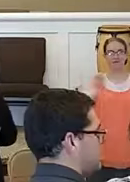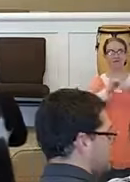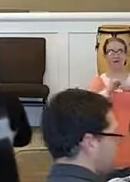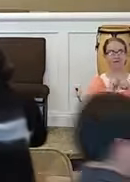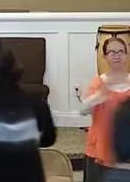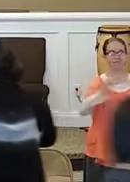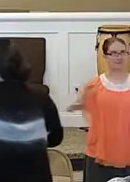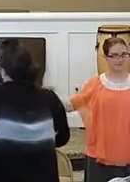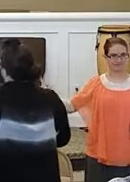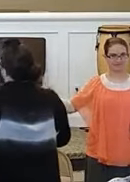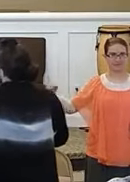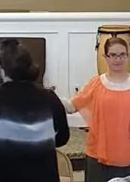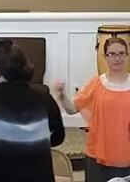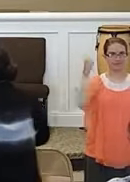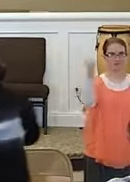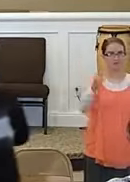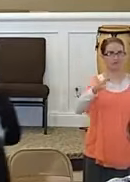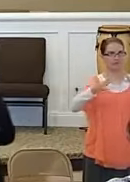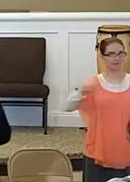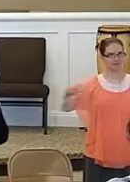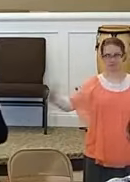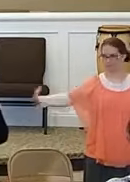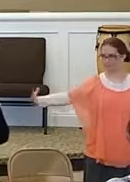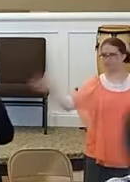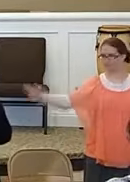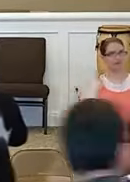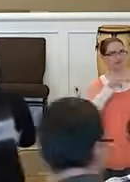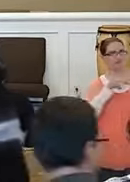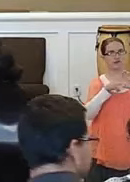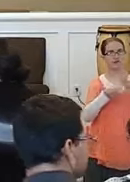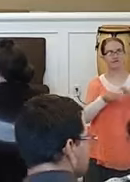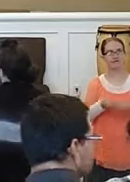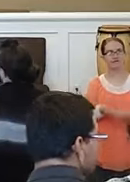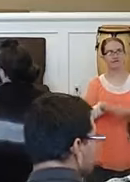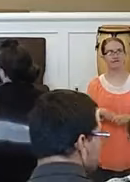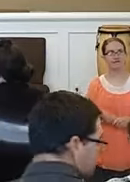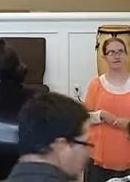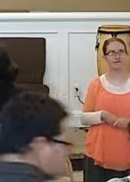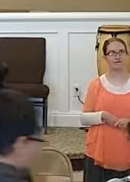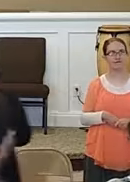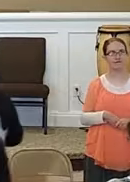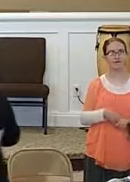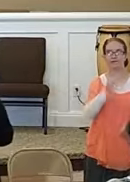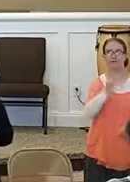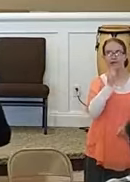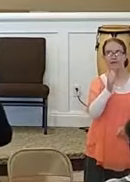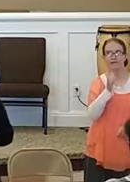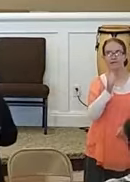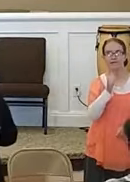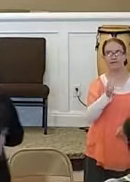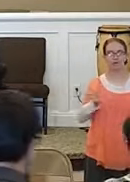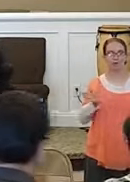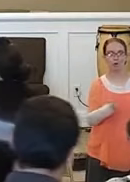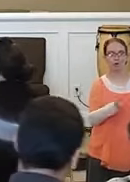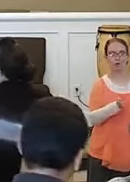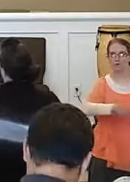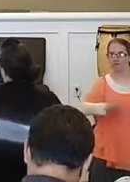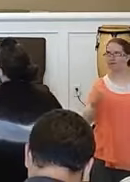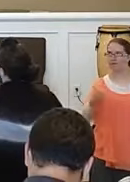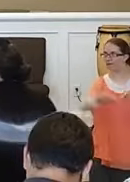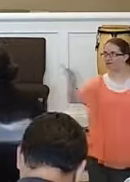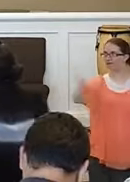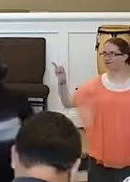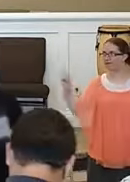social distancing. We have tried to space everybody out on pews, amen, where you're not close to the others around